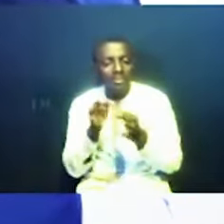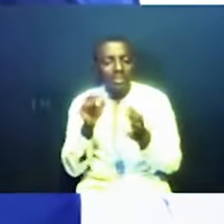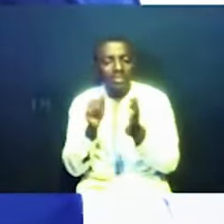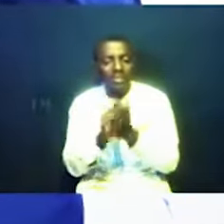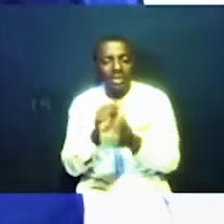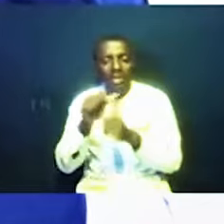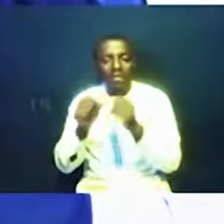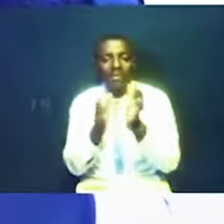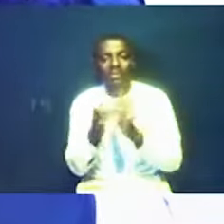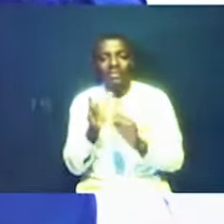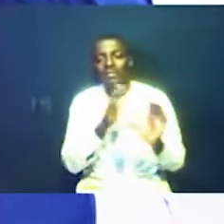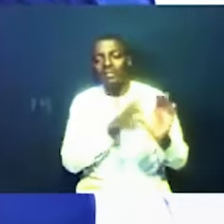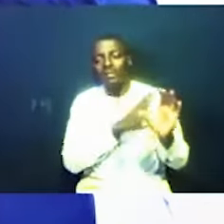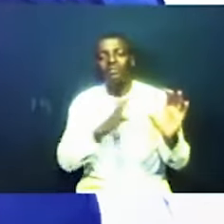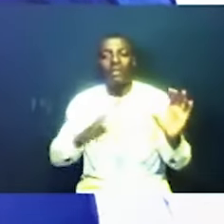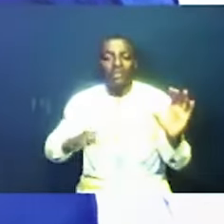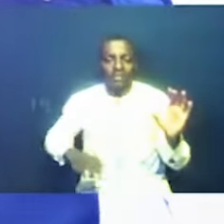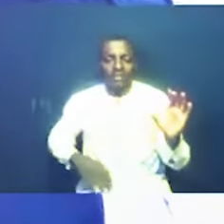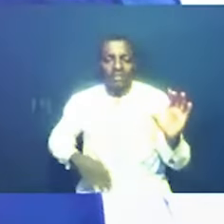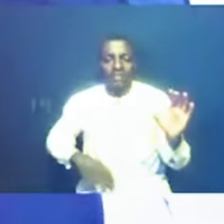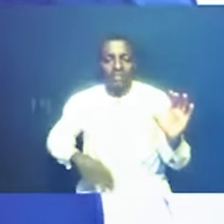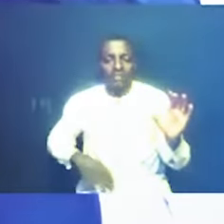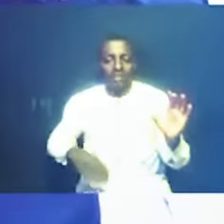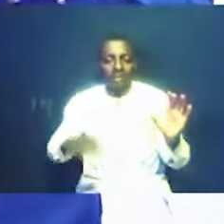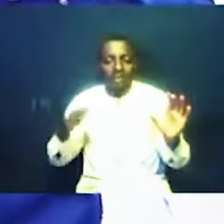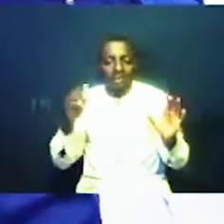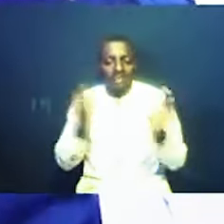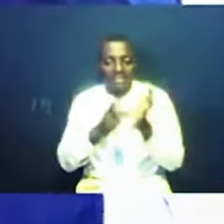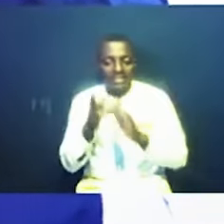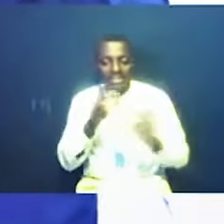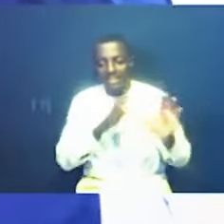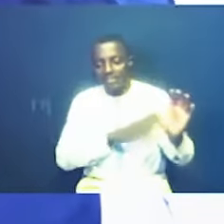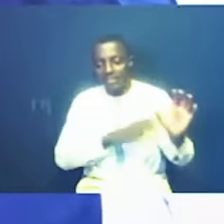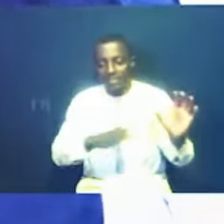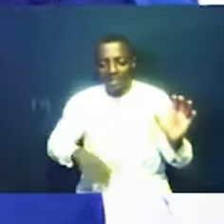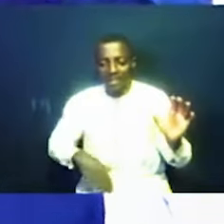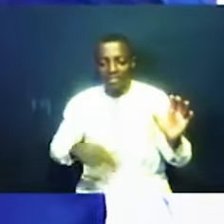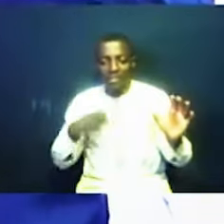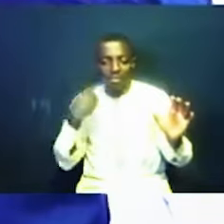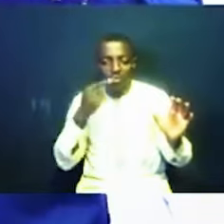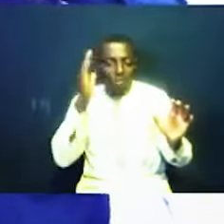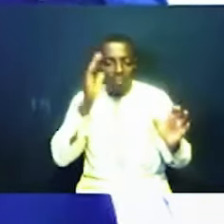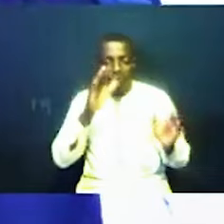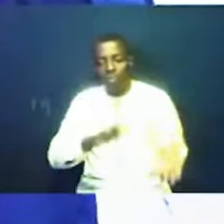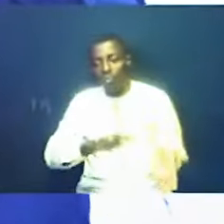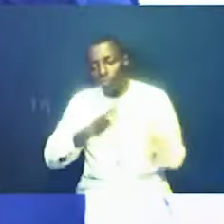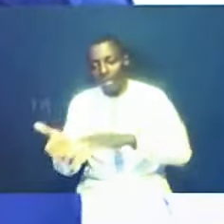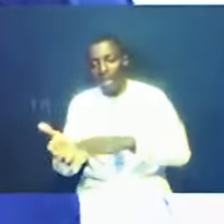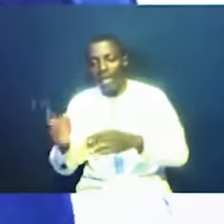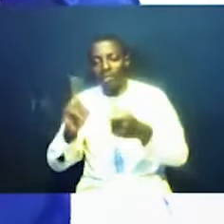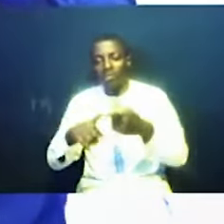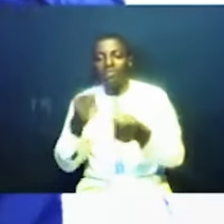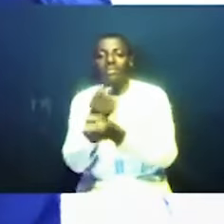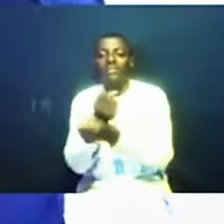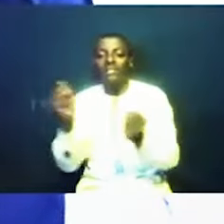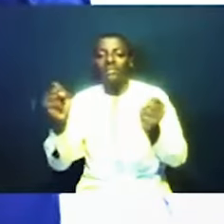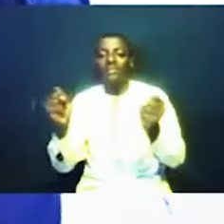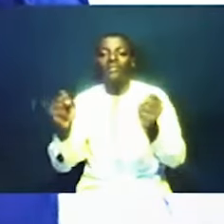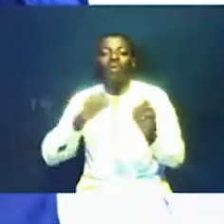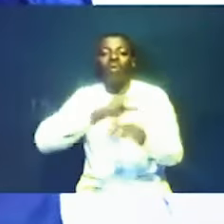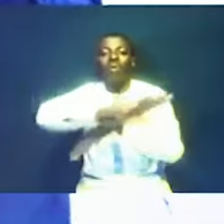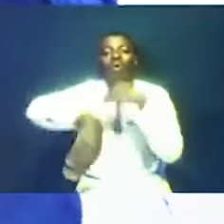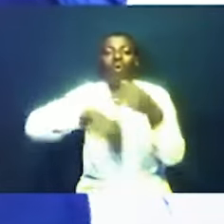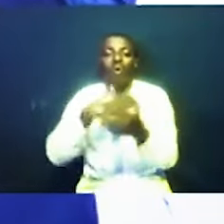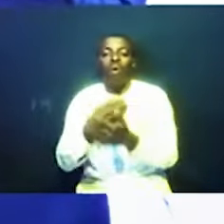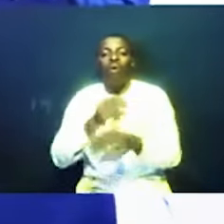Senya Yohane kai no e asemtene se o kai se e fa Yesu Kristo wo so bewu e di agi aman nyina no o kai a